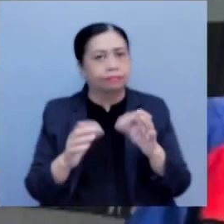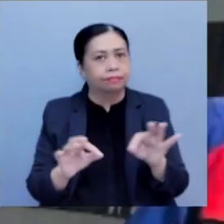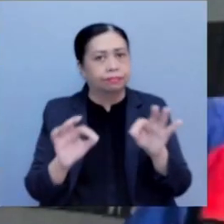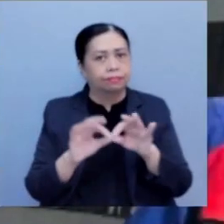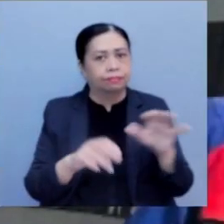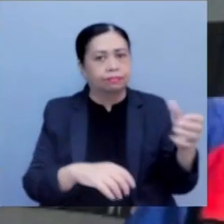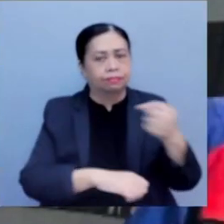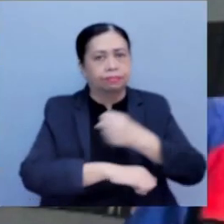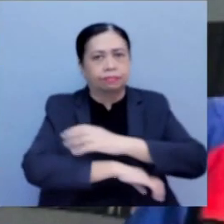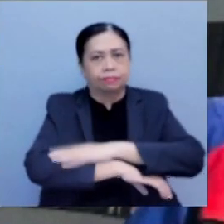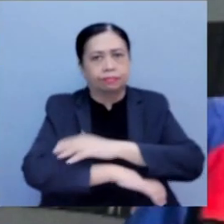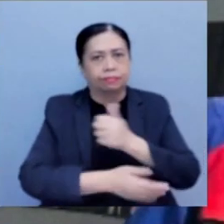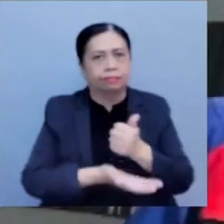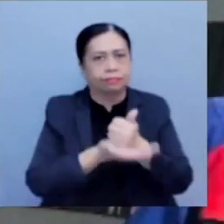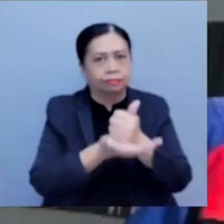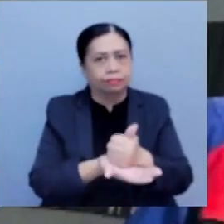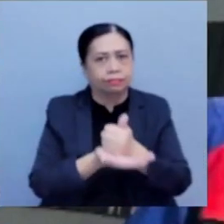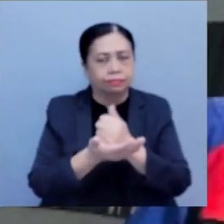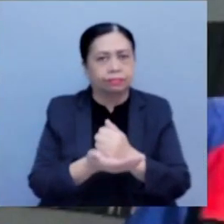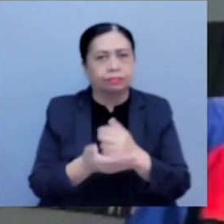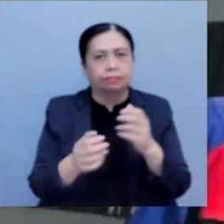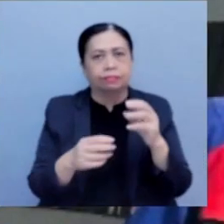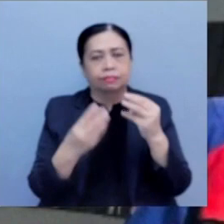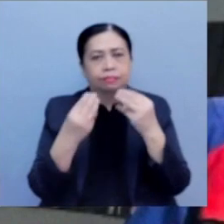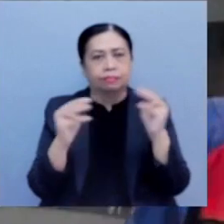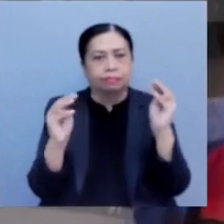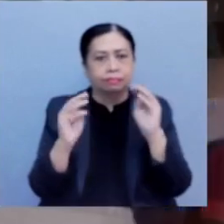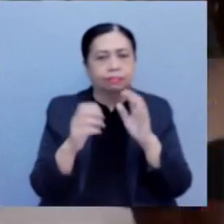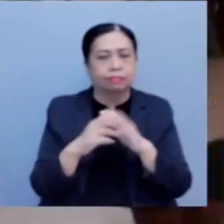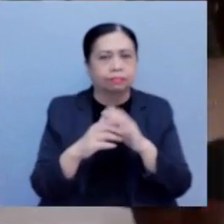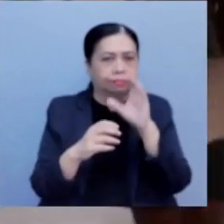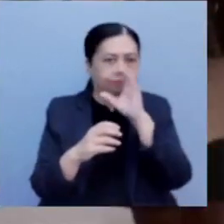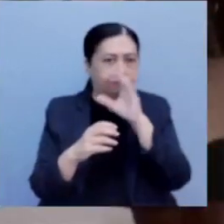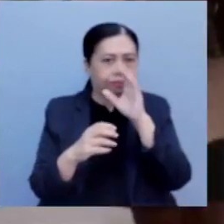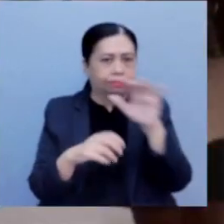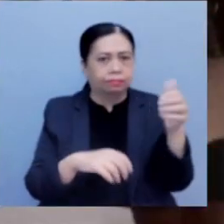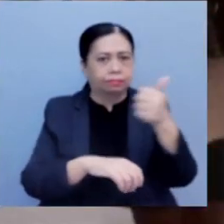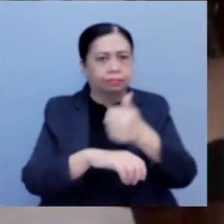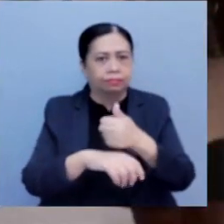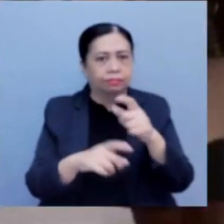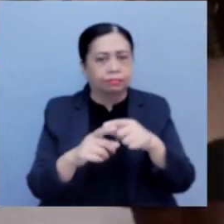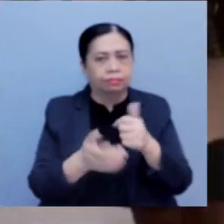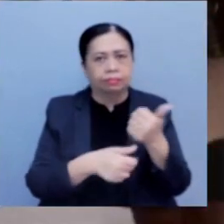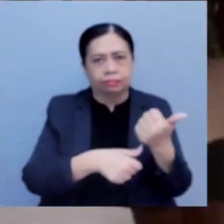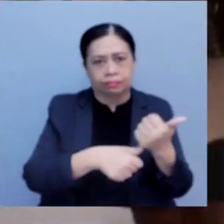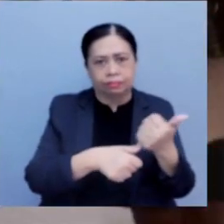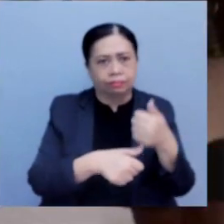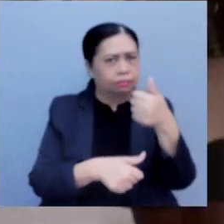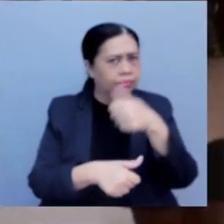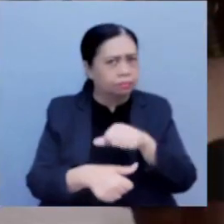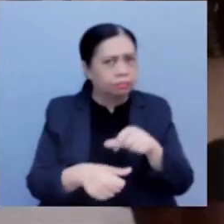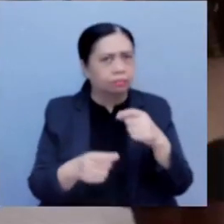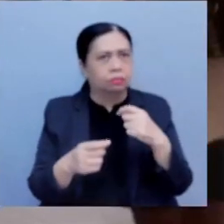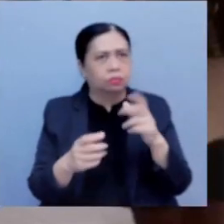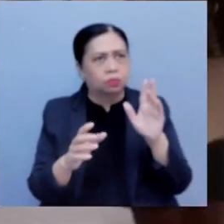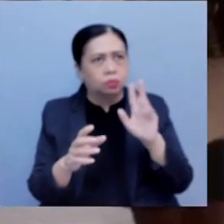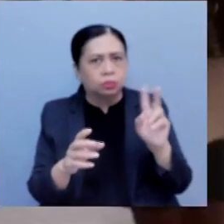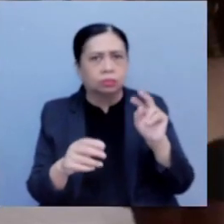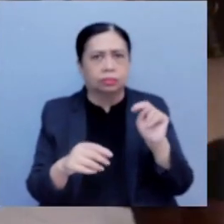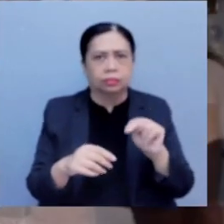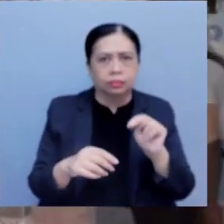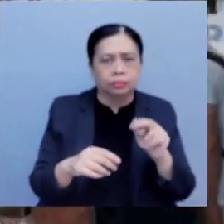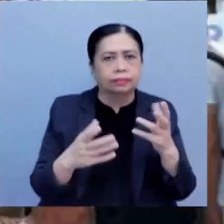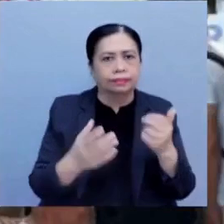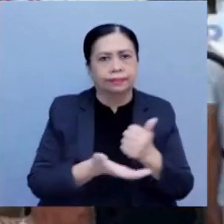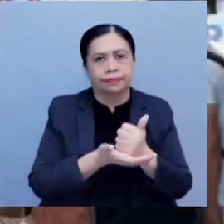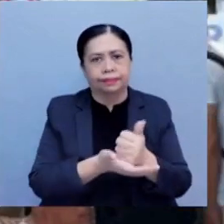of the Mactan Cebu International Airport, and personnel assigned are tasked to assist any passenger or to respond to any incident.